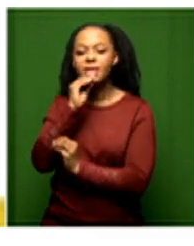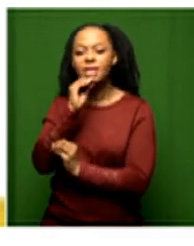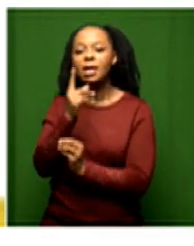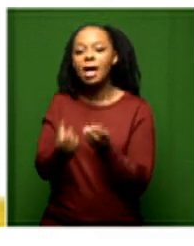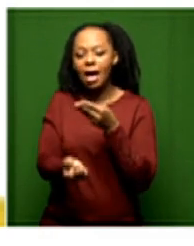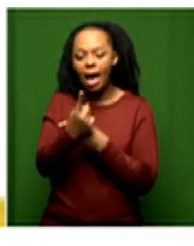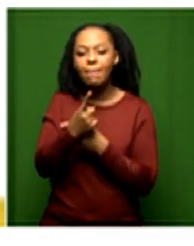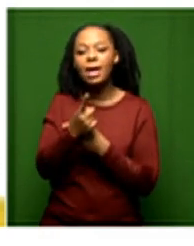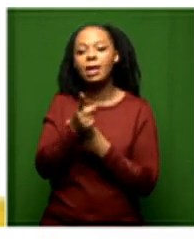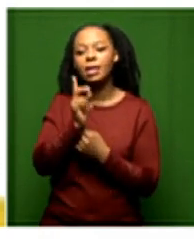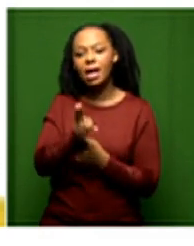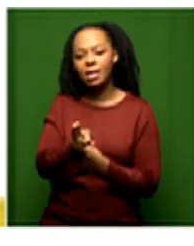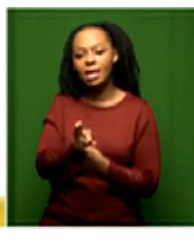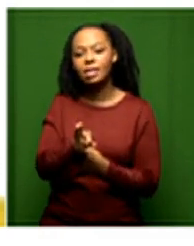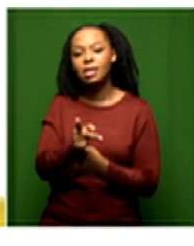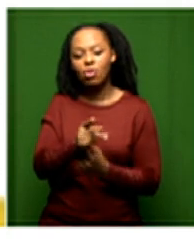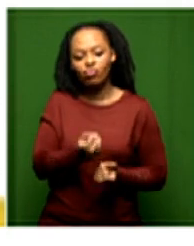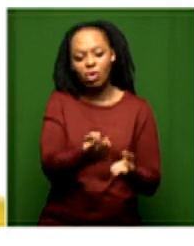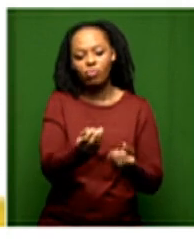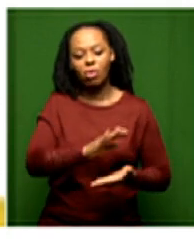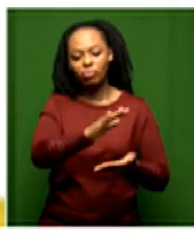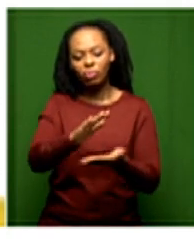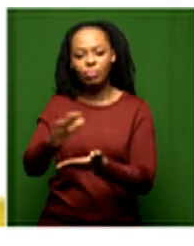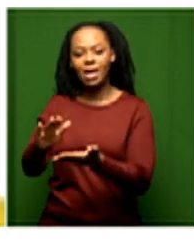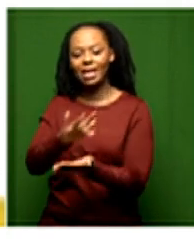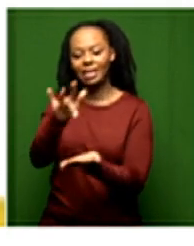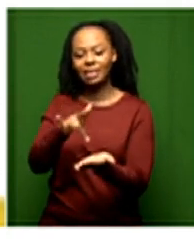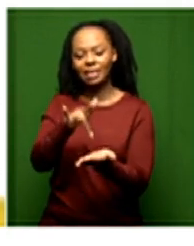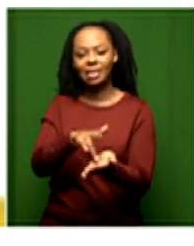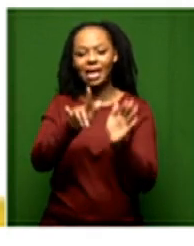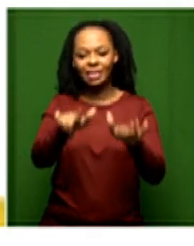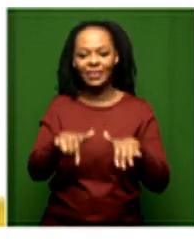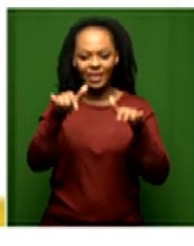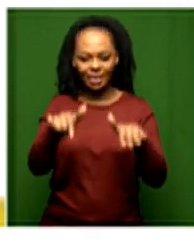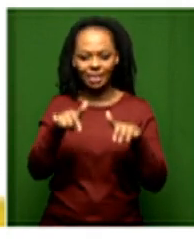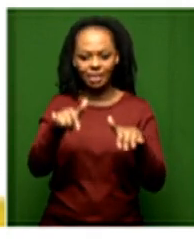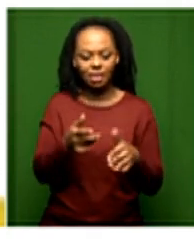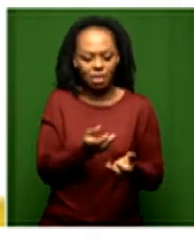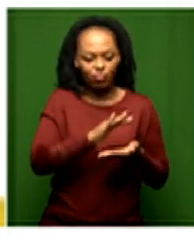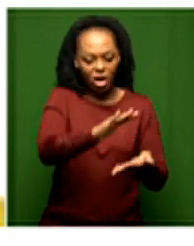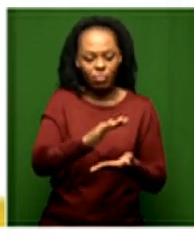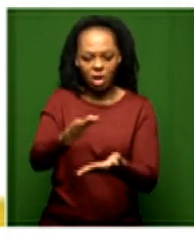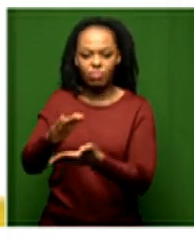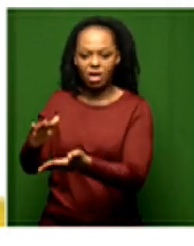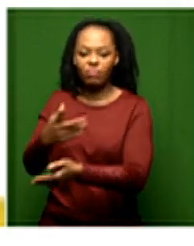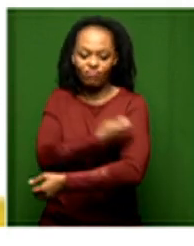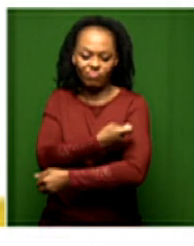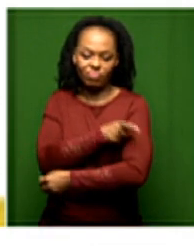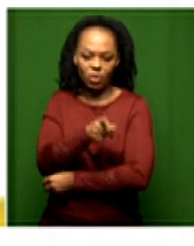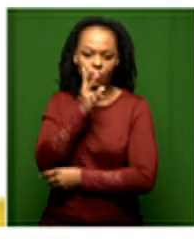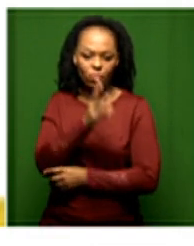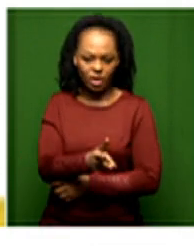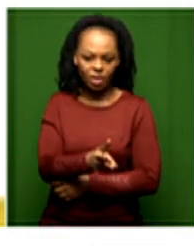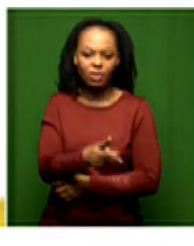these sites, 17 sites, because in those areas there are research institutions that are